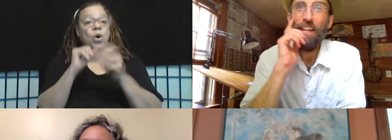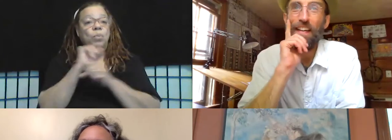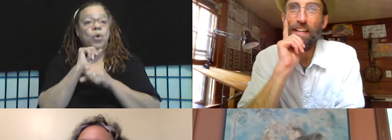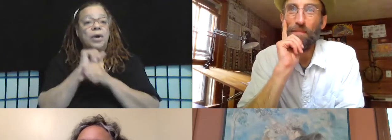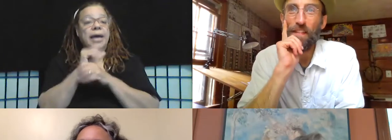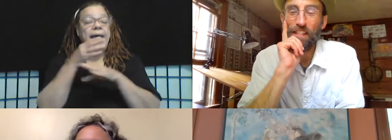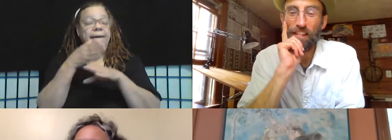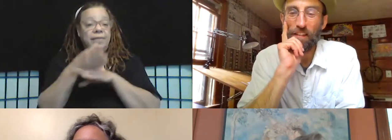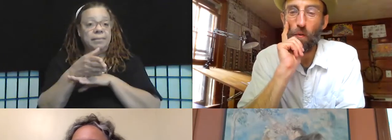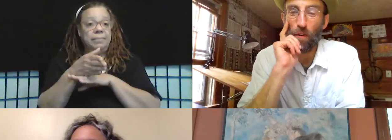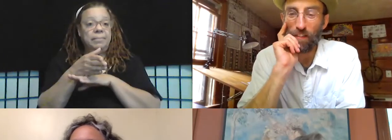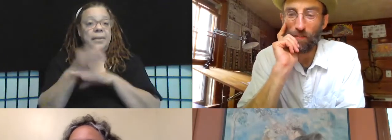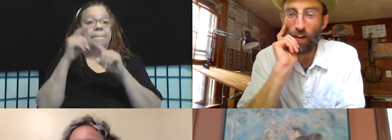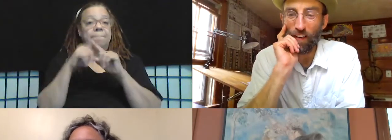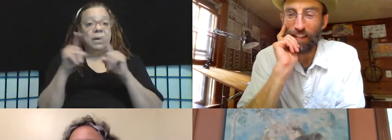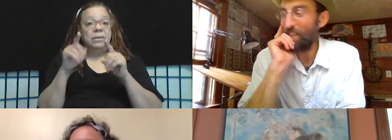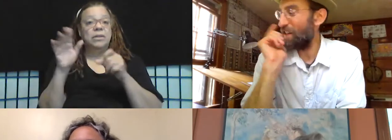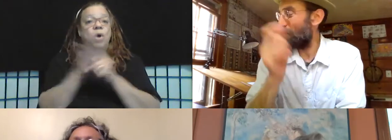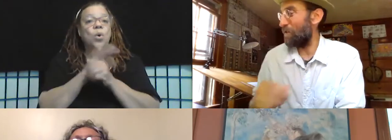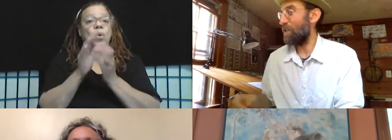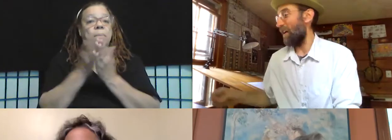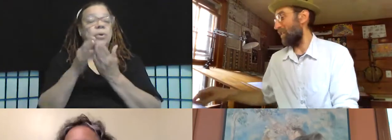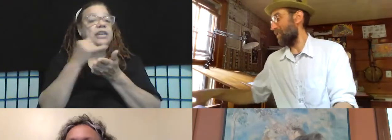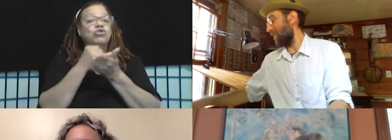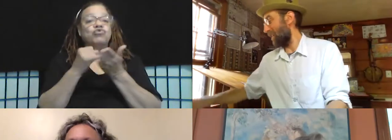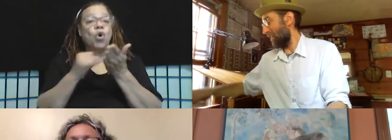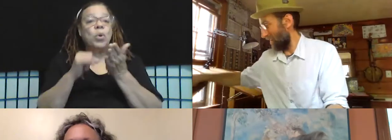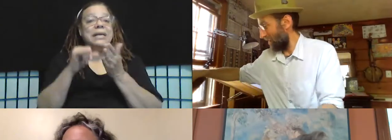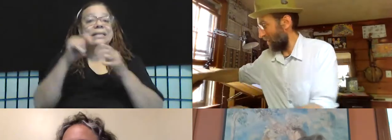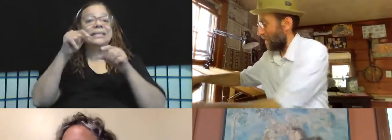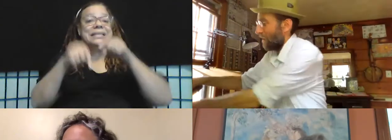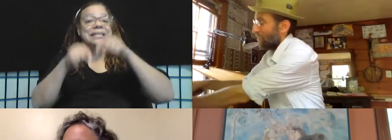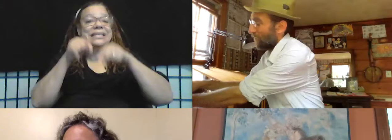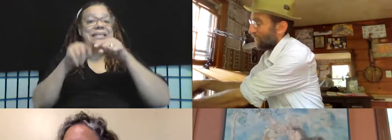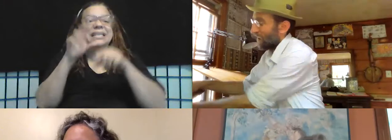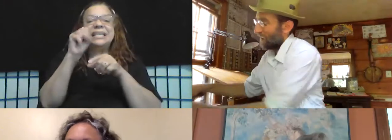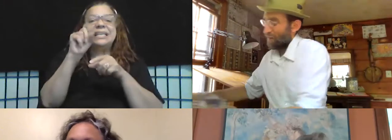fact, but the whole book is drawn in stick figure style, right? Yes.